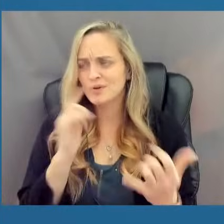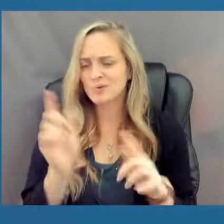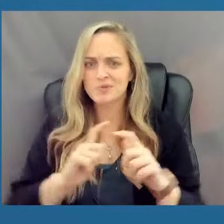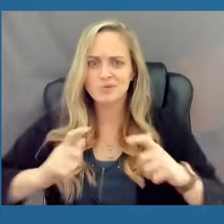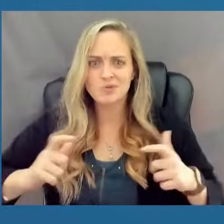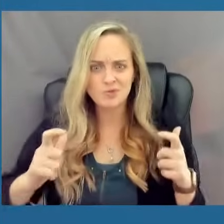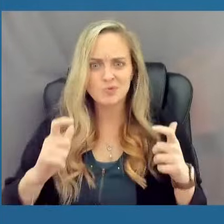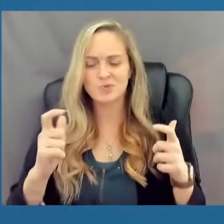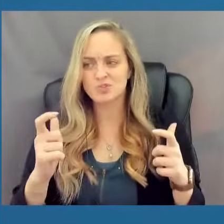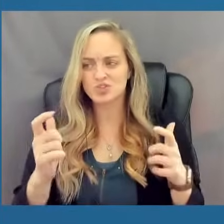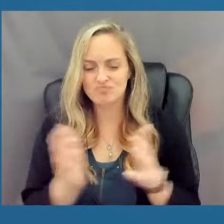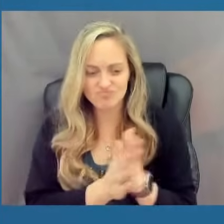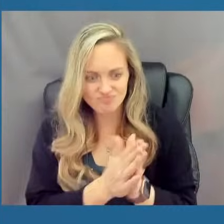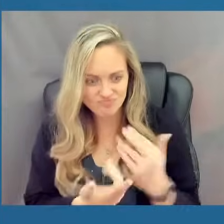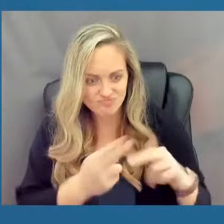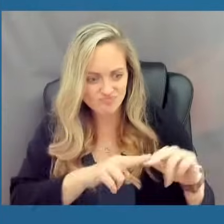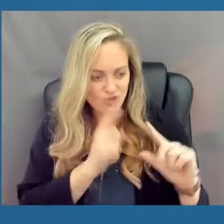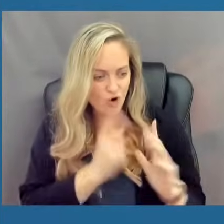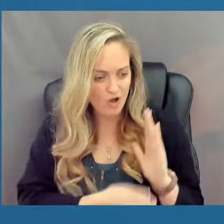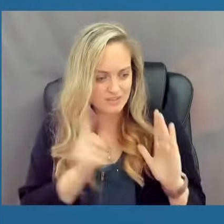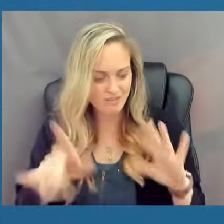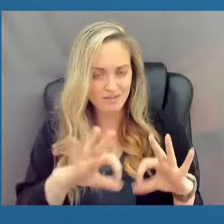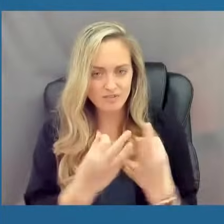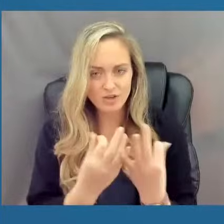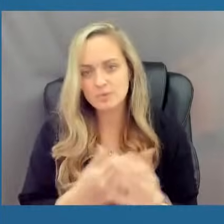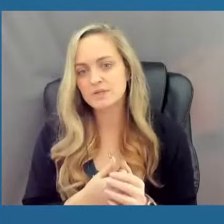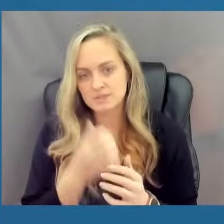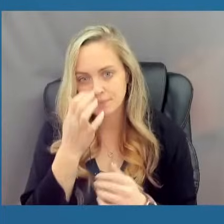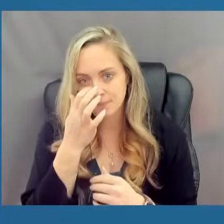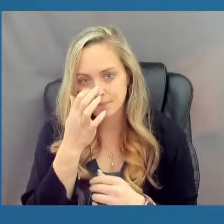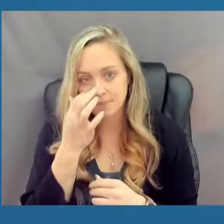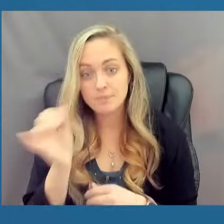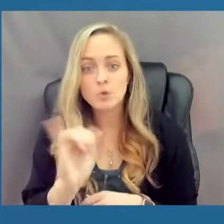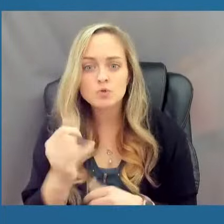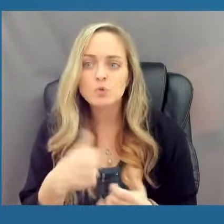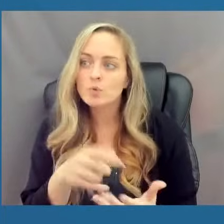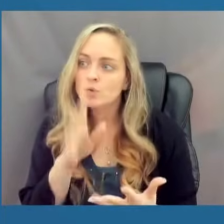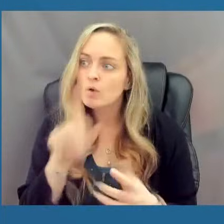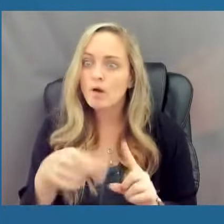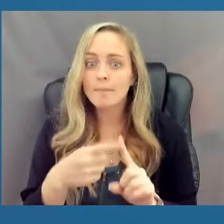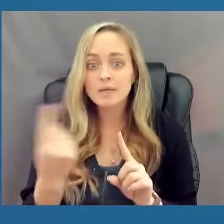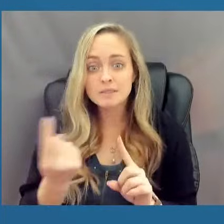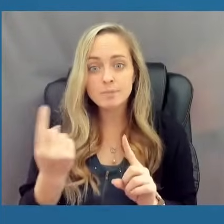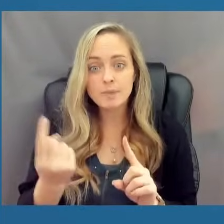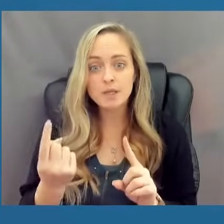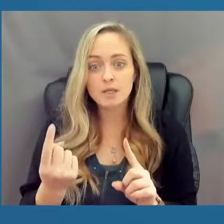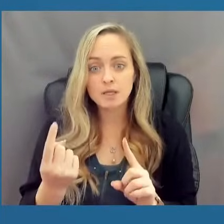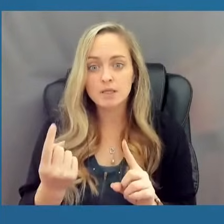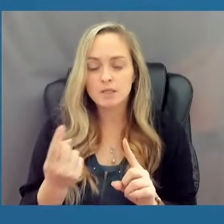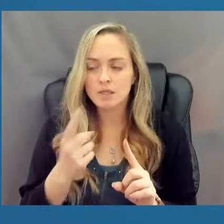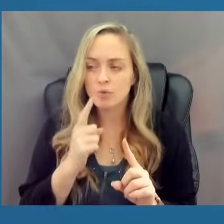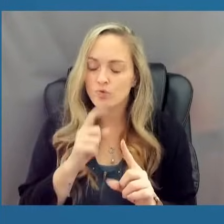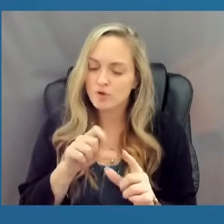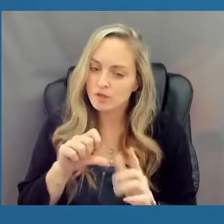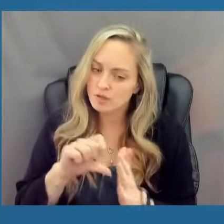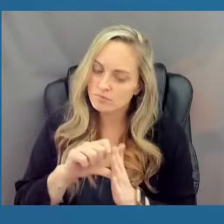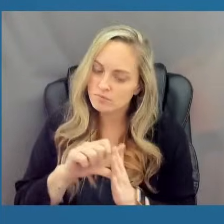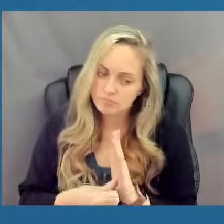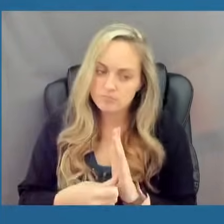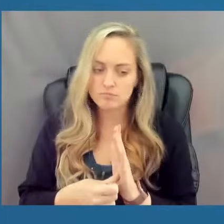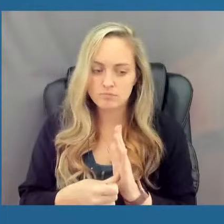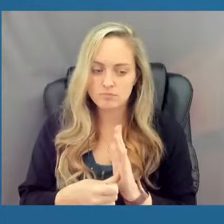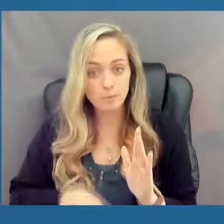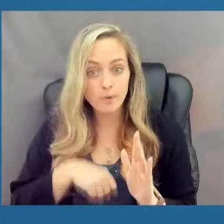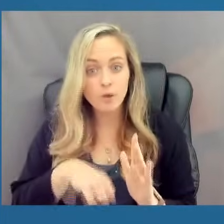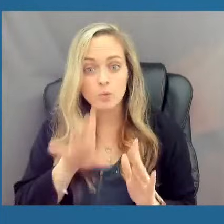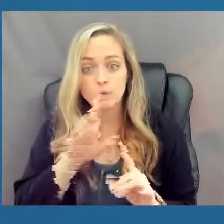of cost for their families. And also, we want to talk about something that we're leaning hard into, and I'm really proud of this, talking